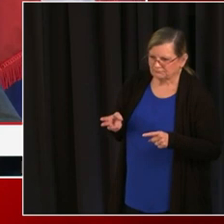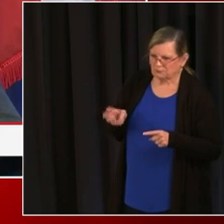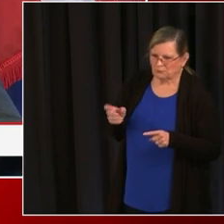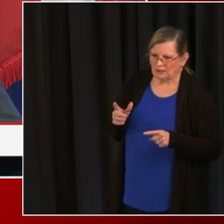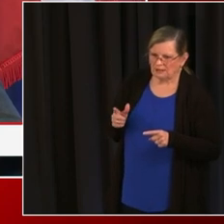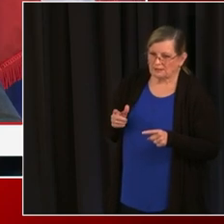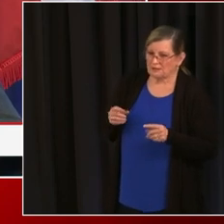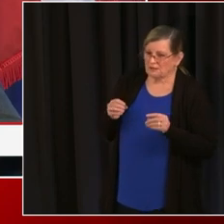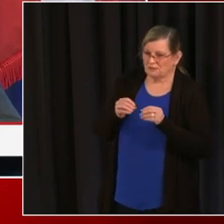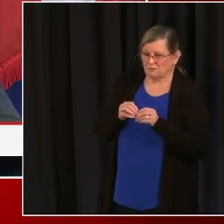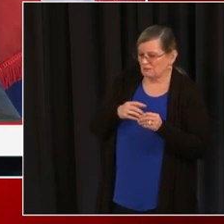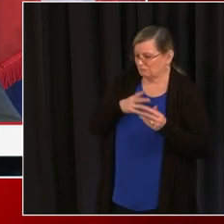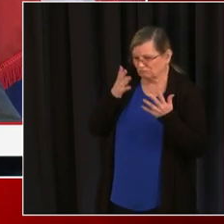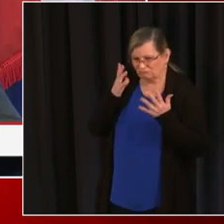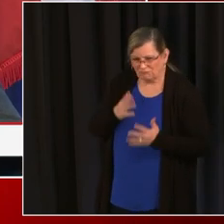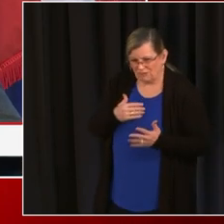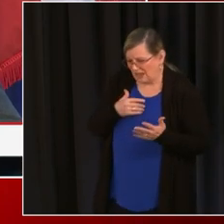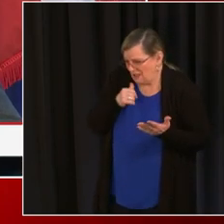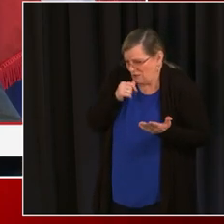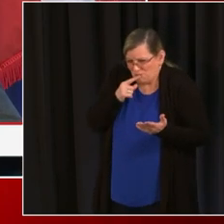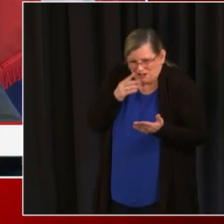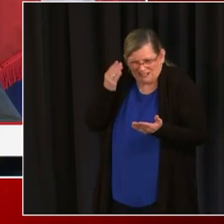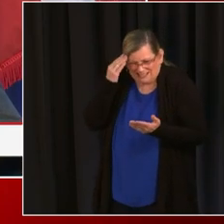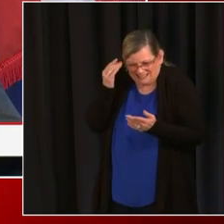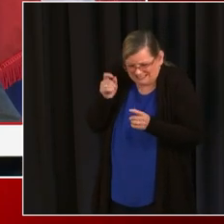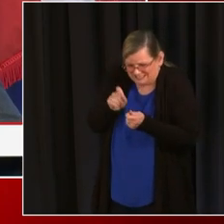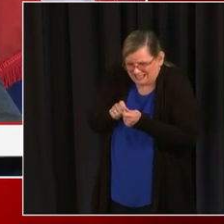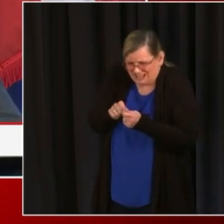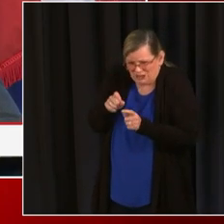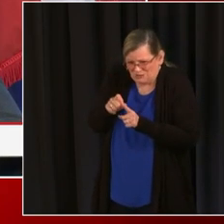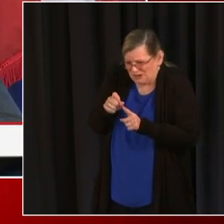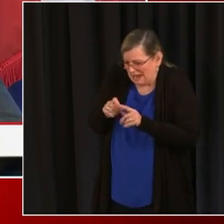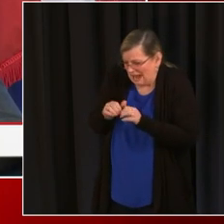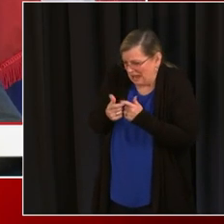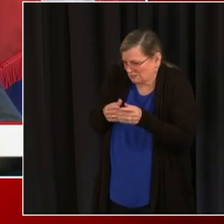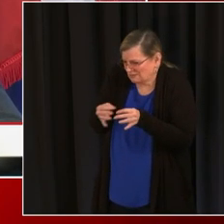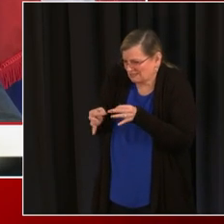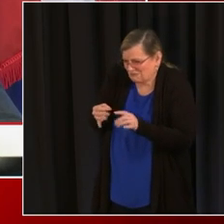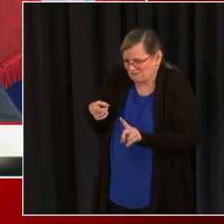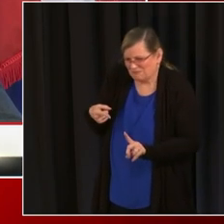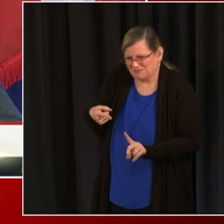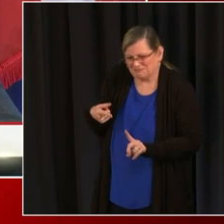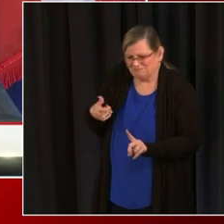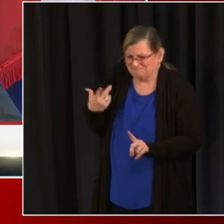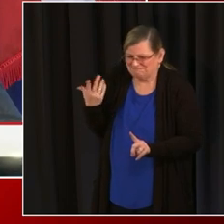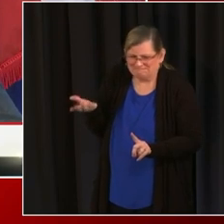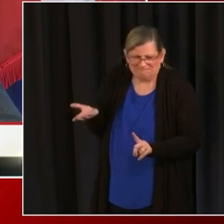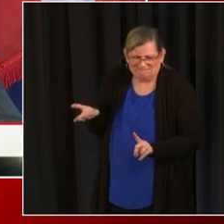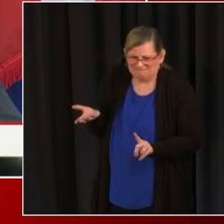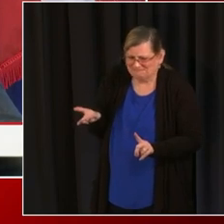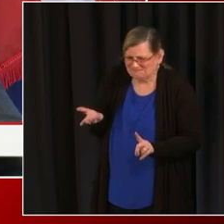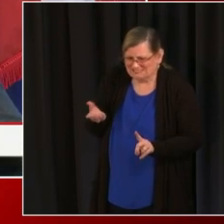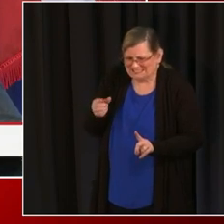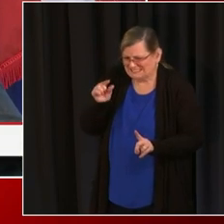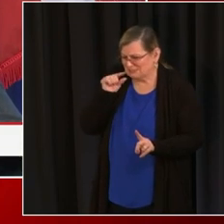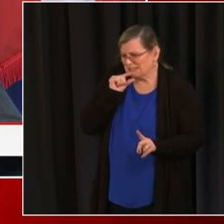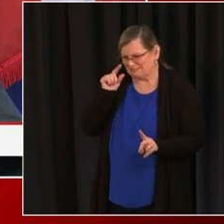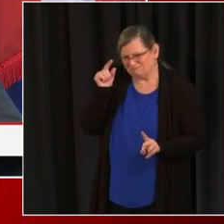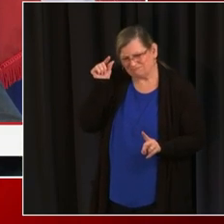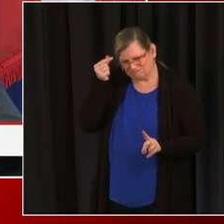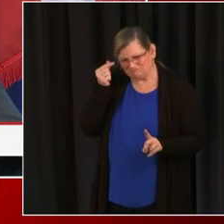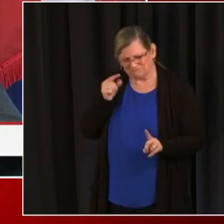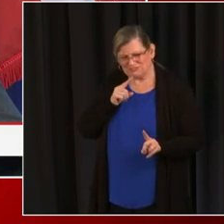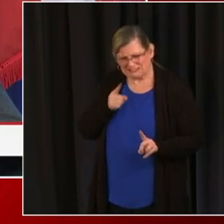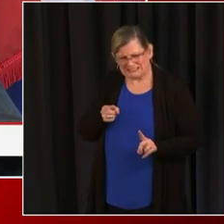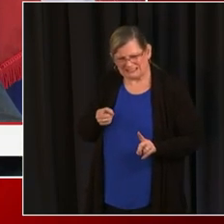it's more than tragic. I don't even know if that word describes what happened. It's senseless.